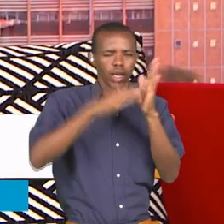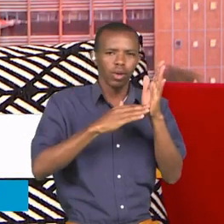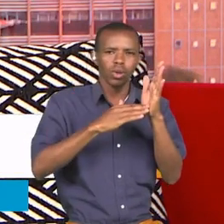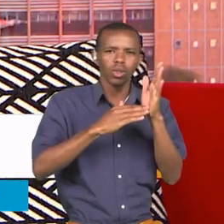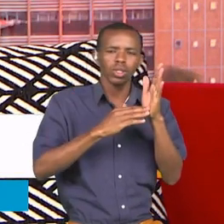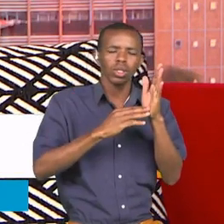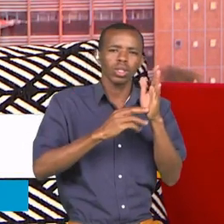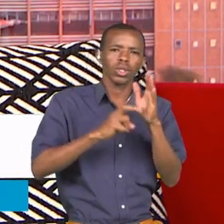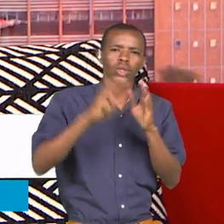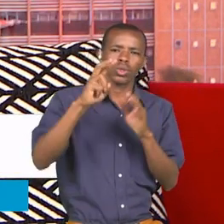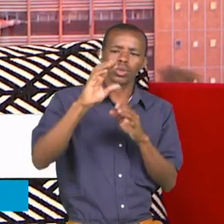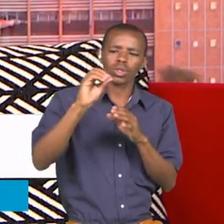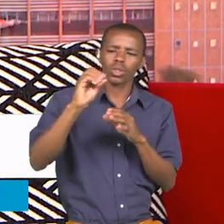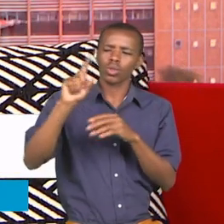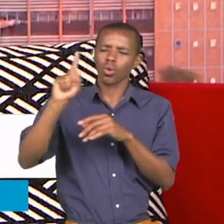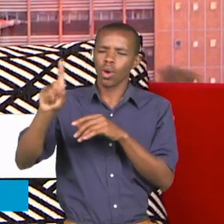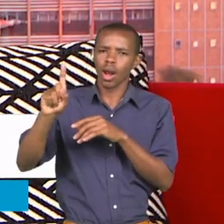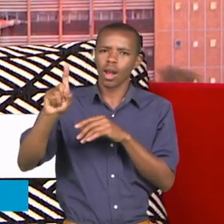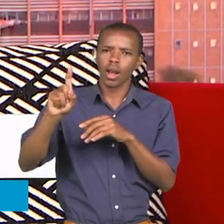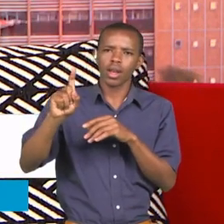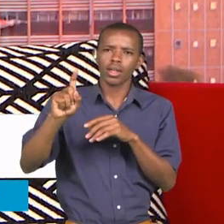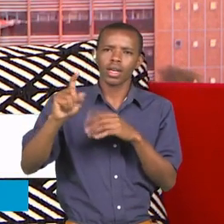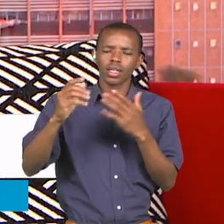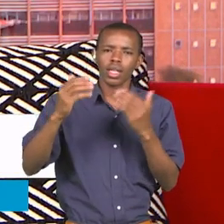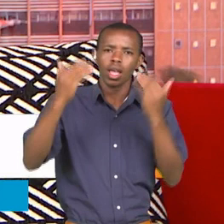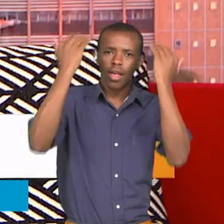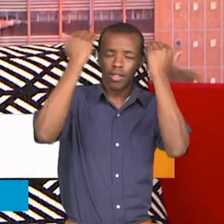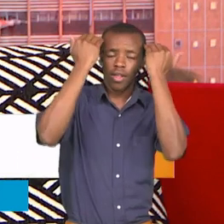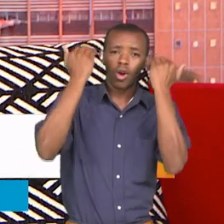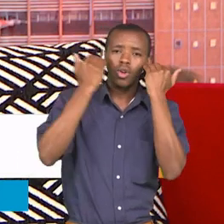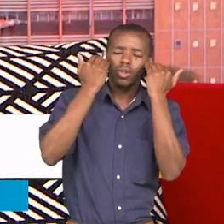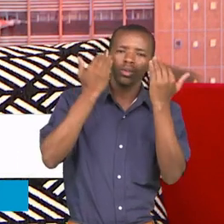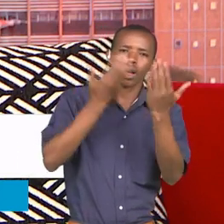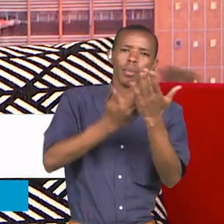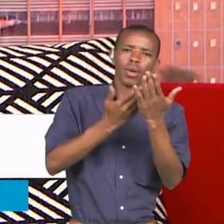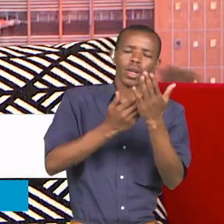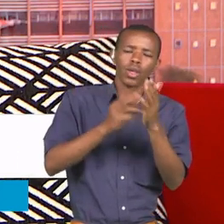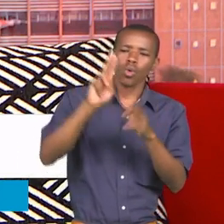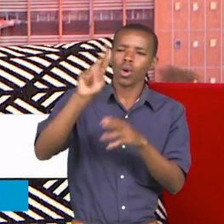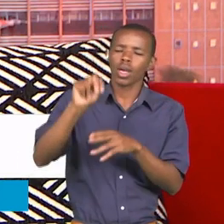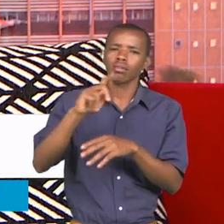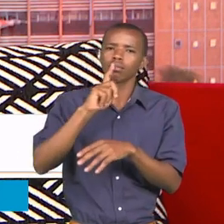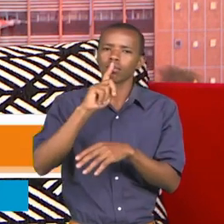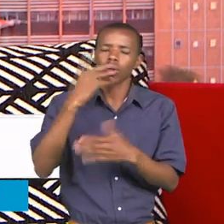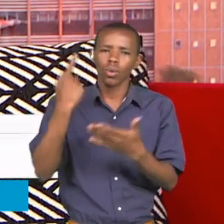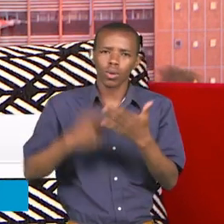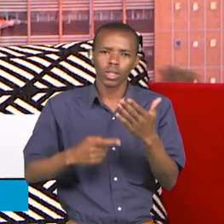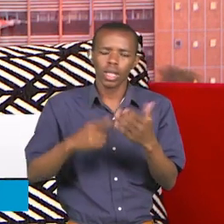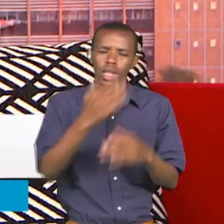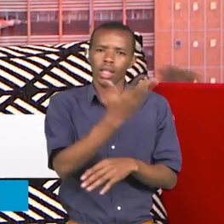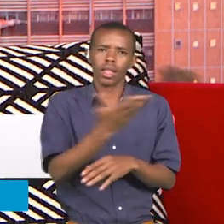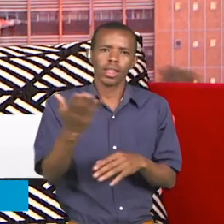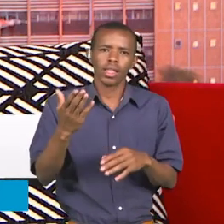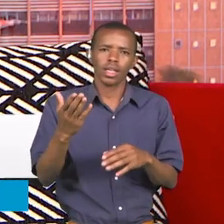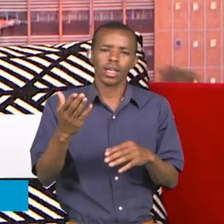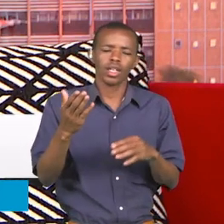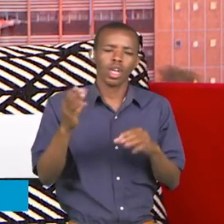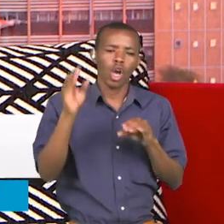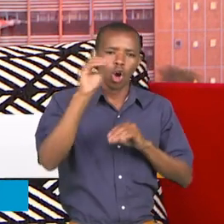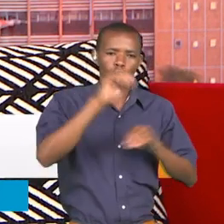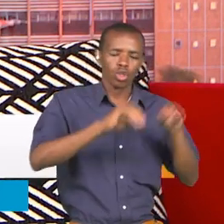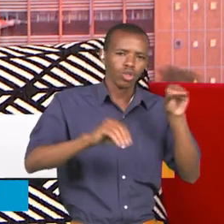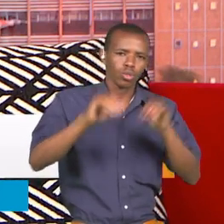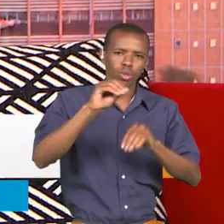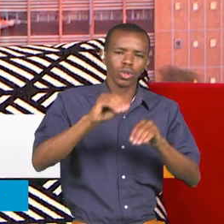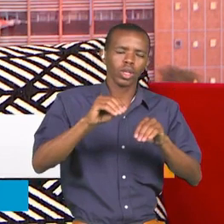year 2000, 2001, and the Court of Appeals of the United States of the Ninth Circuit said that there's something called contributory